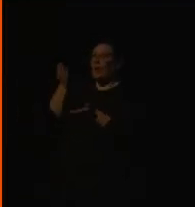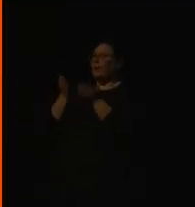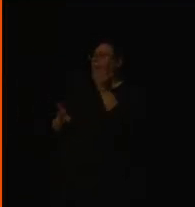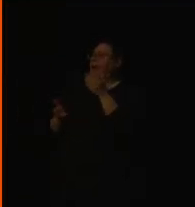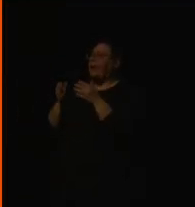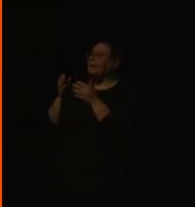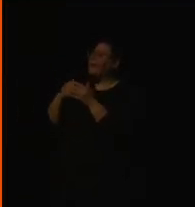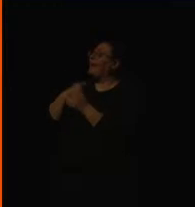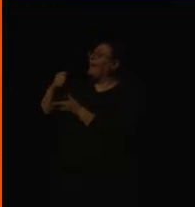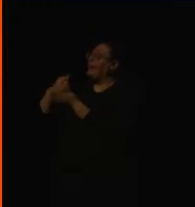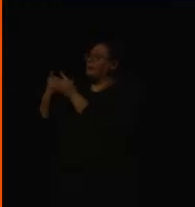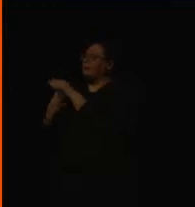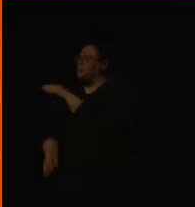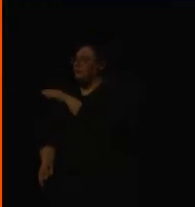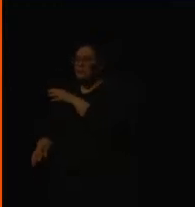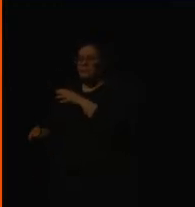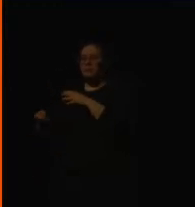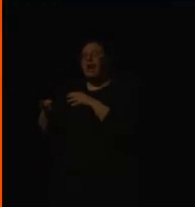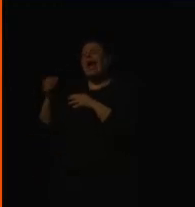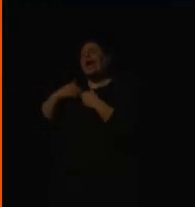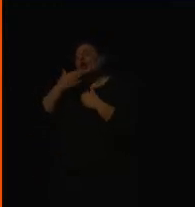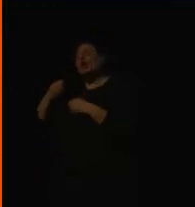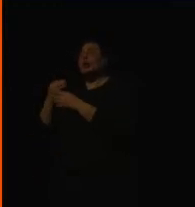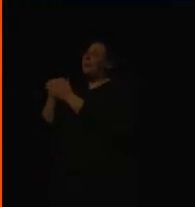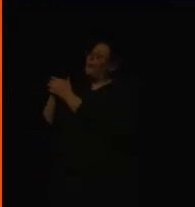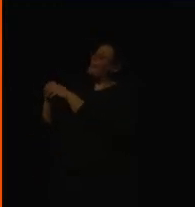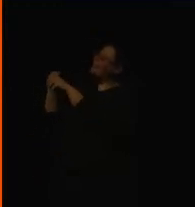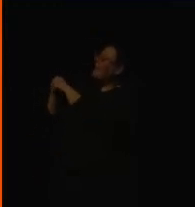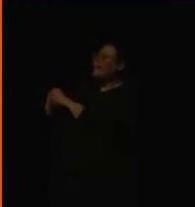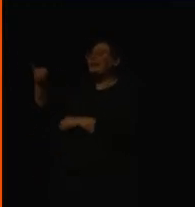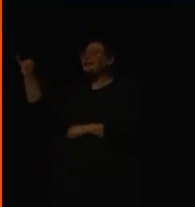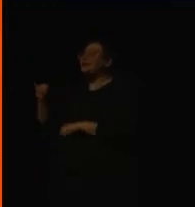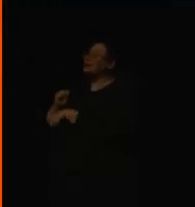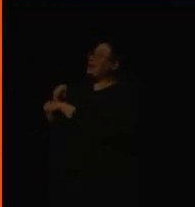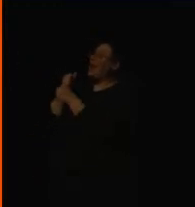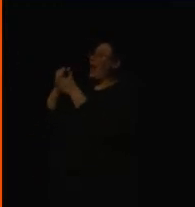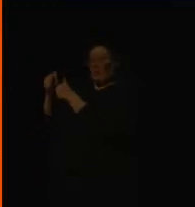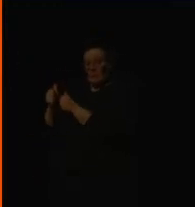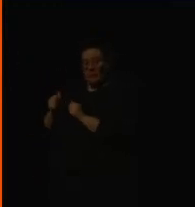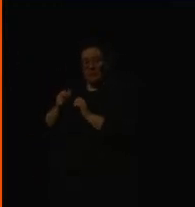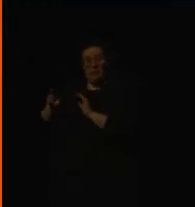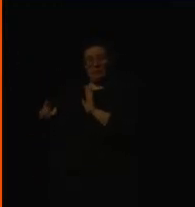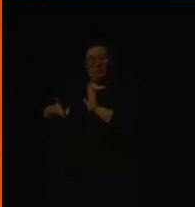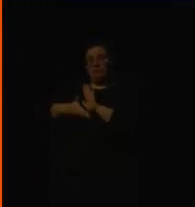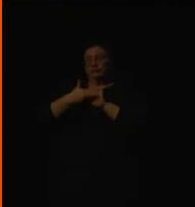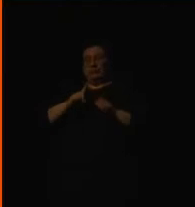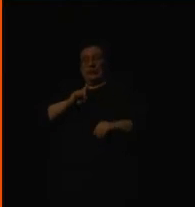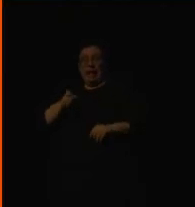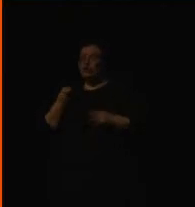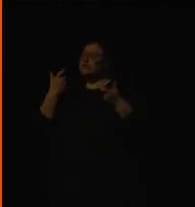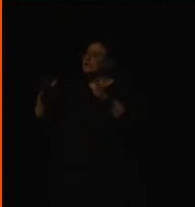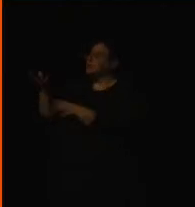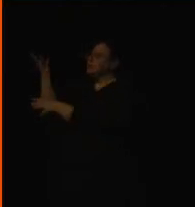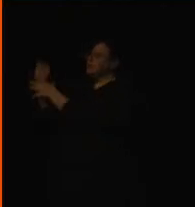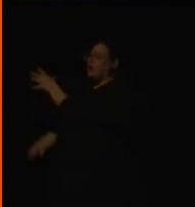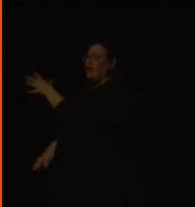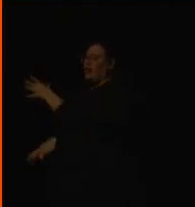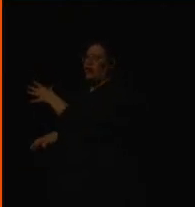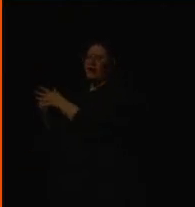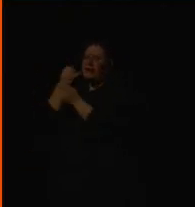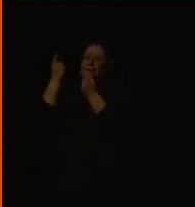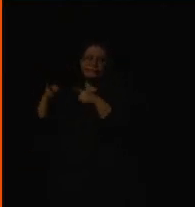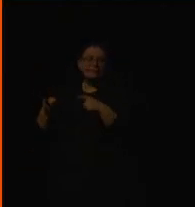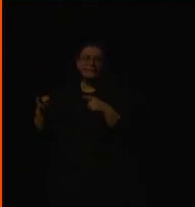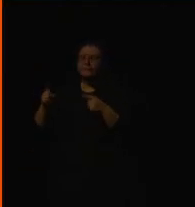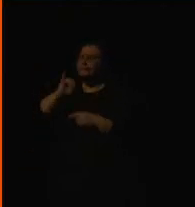good insurance, good savings, good jobs all went up in smoke the day they got their diagnosis, the day their accident happened, the day